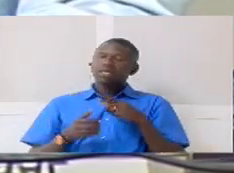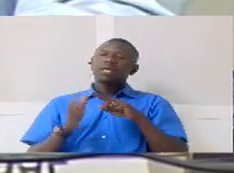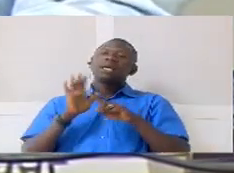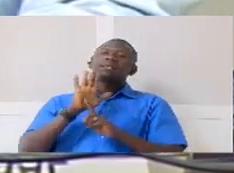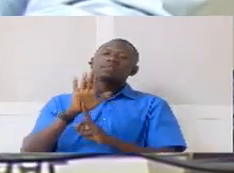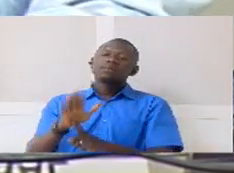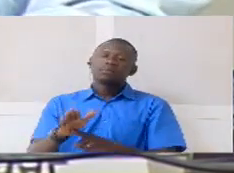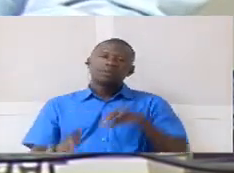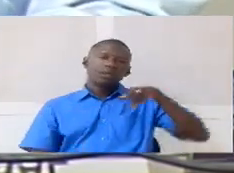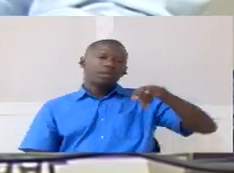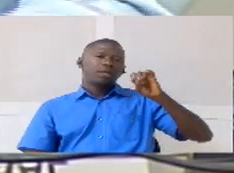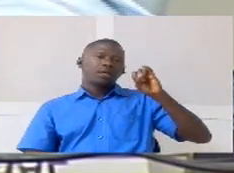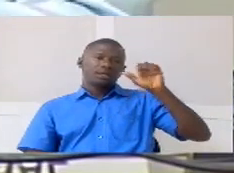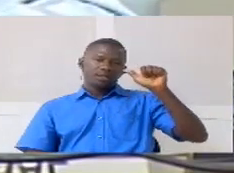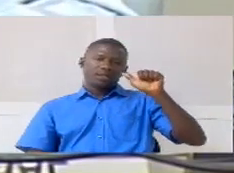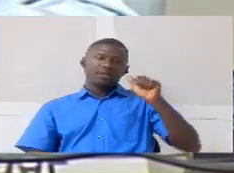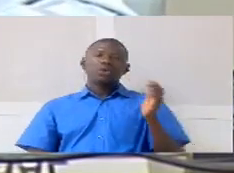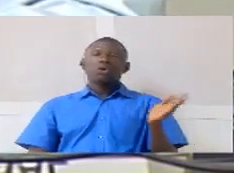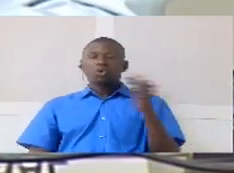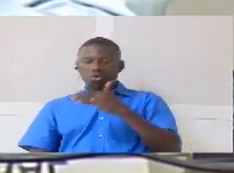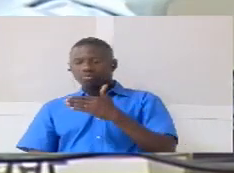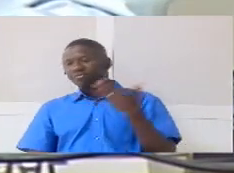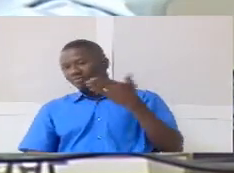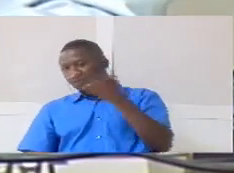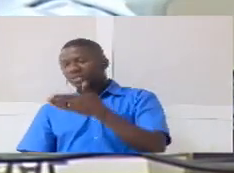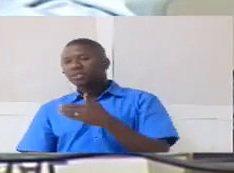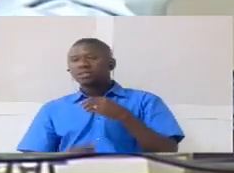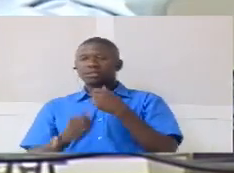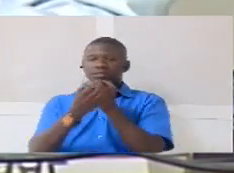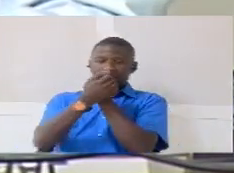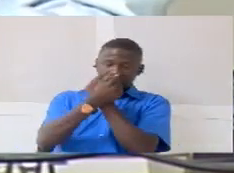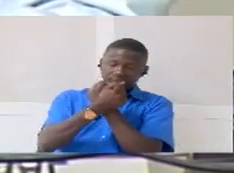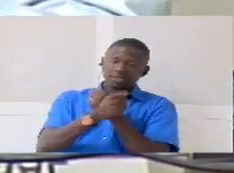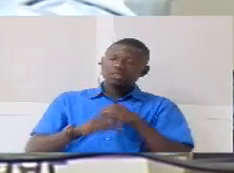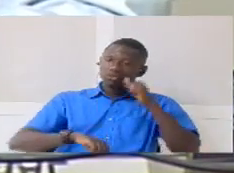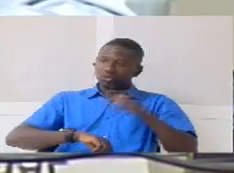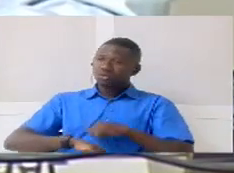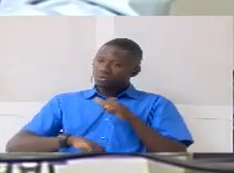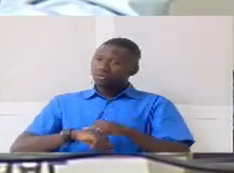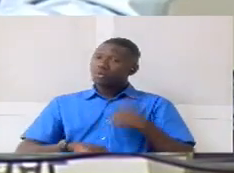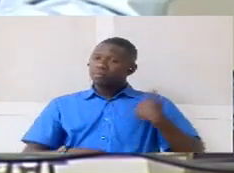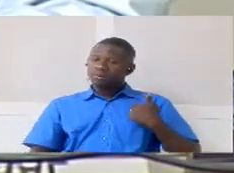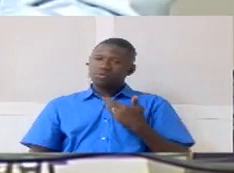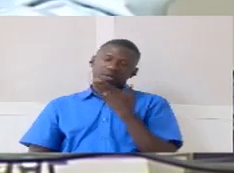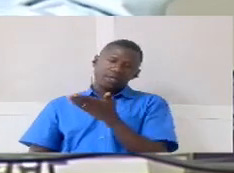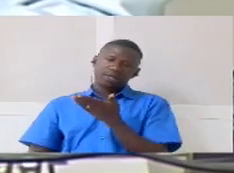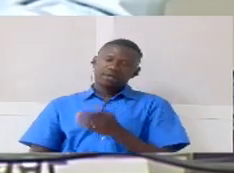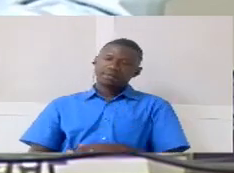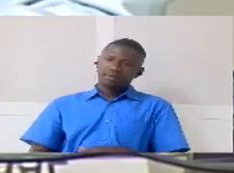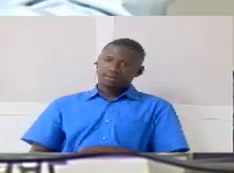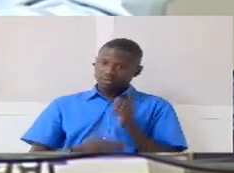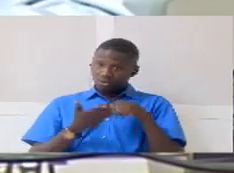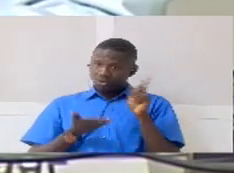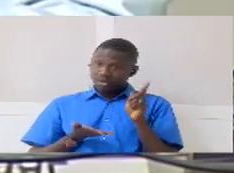and torture prisoners? Nyemul kulel kulon dingoleti. Ko NIA la du kulalu. Kana kasola jele, kana kasola nkulu